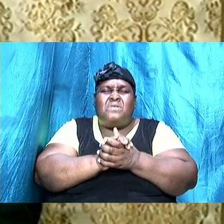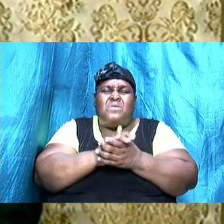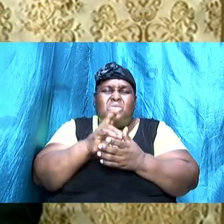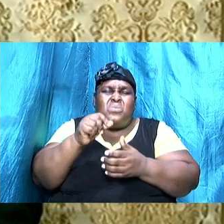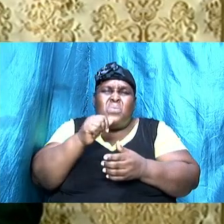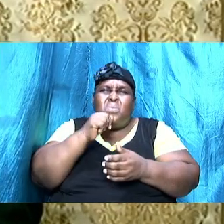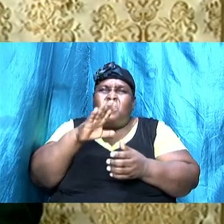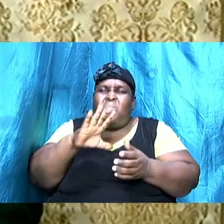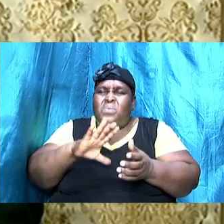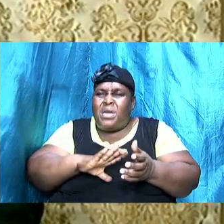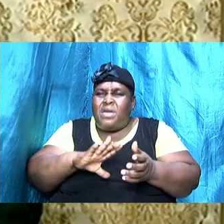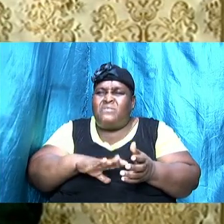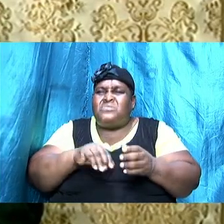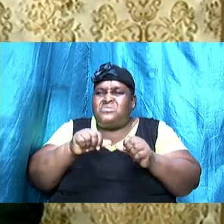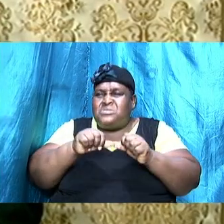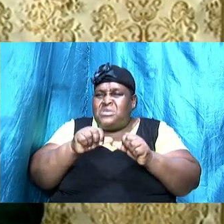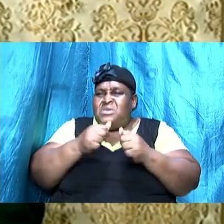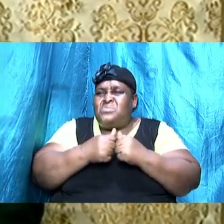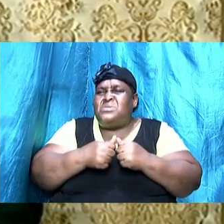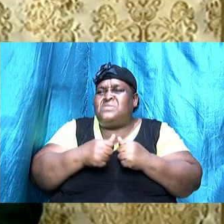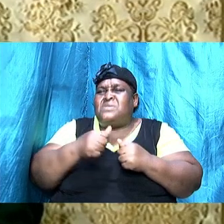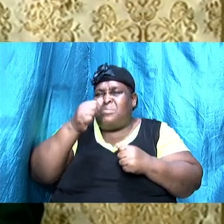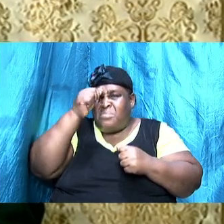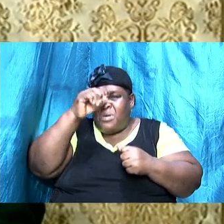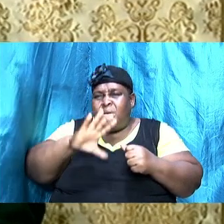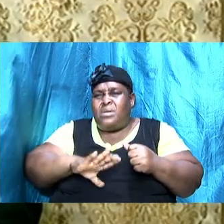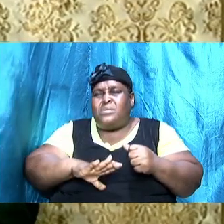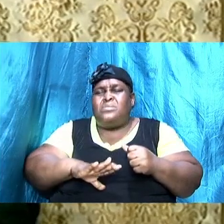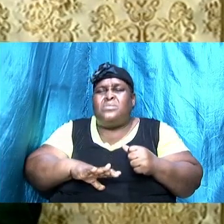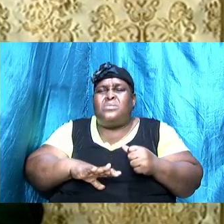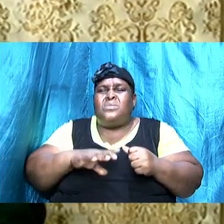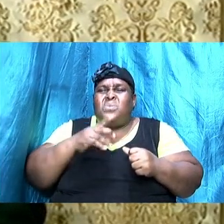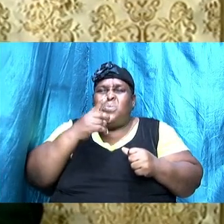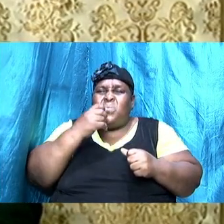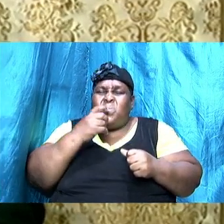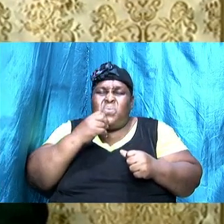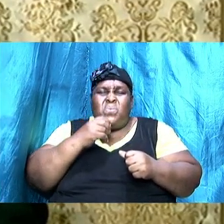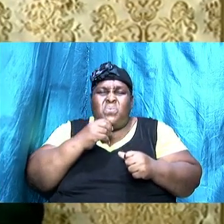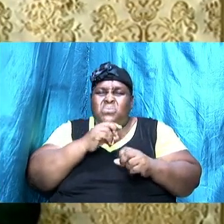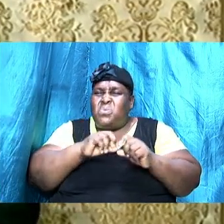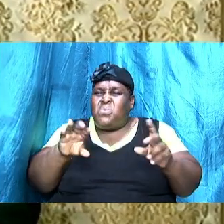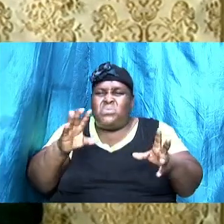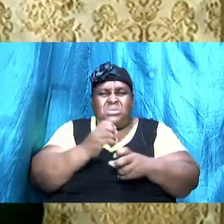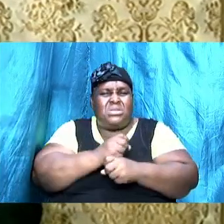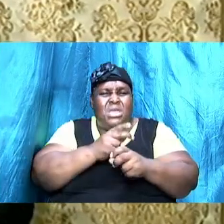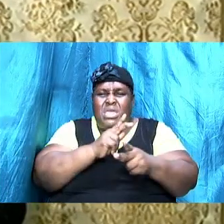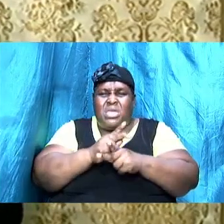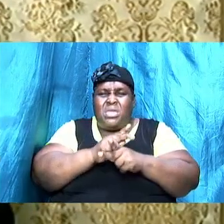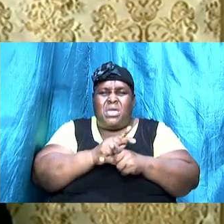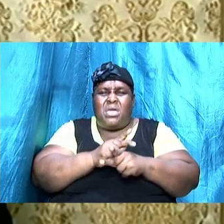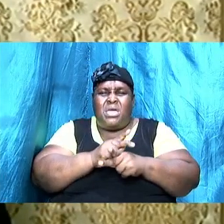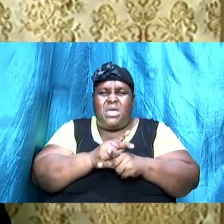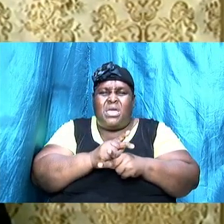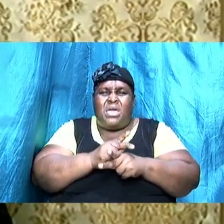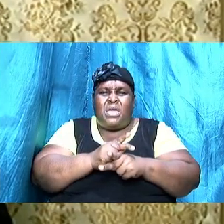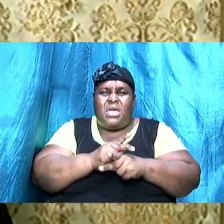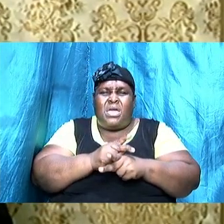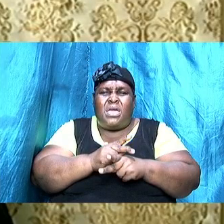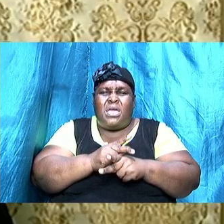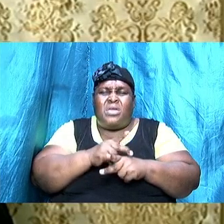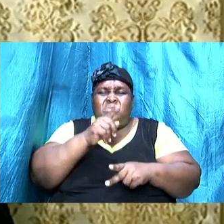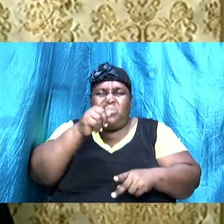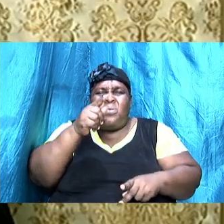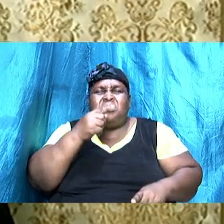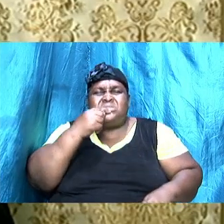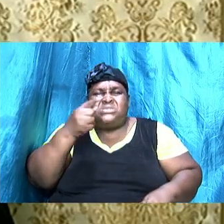anything and treat them anyway, and then turn around and say, I am the man, listen to me. You are putting